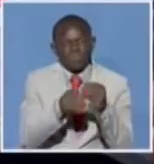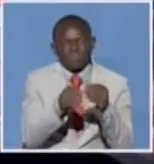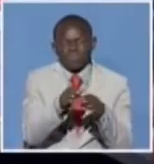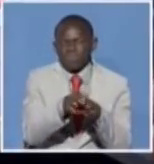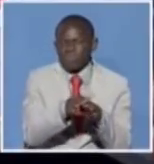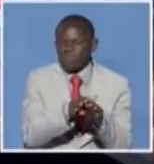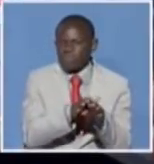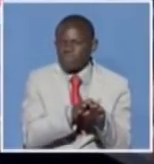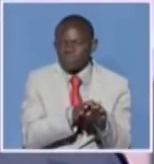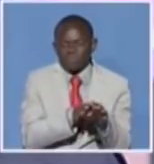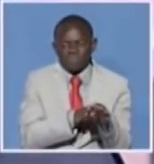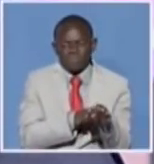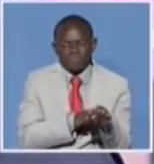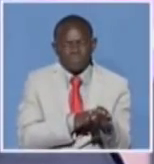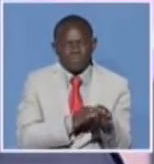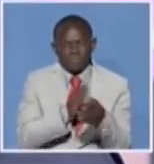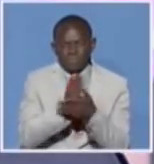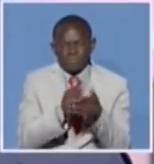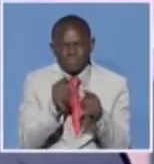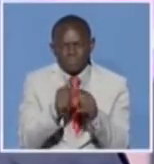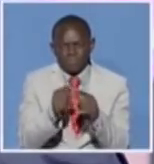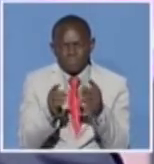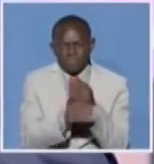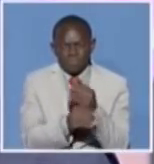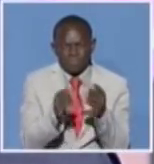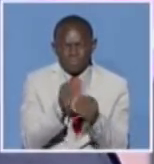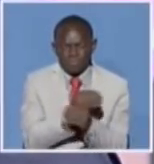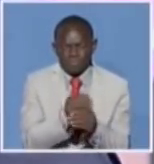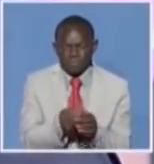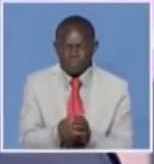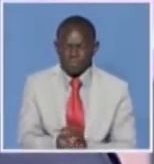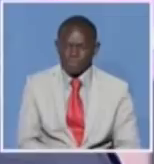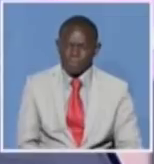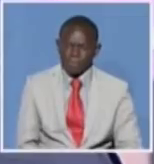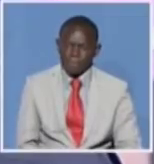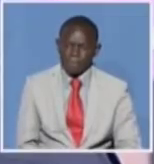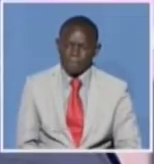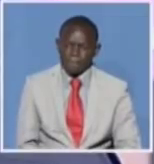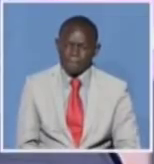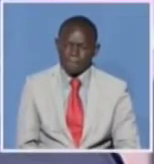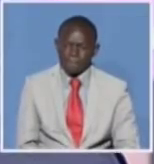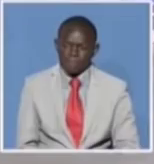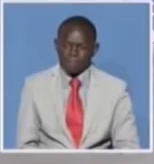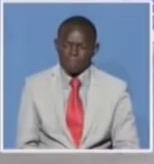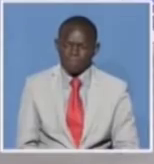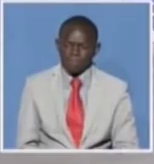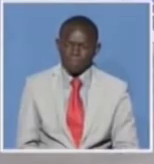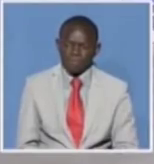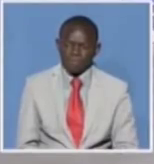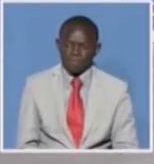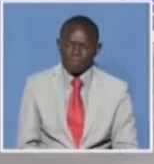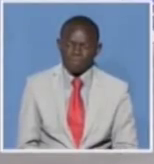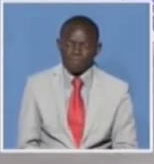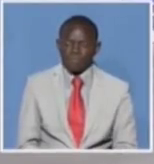we believe we are going to achieve. Already there are results that you can comfortably see. For example,